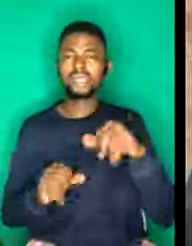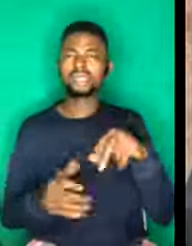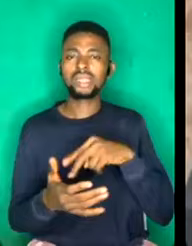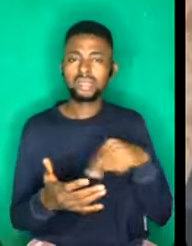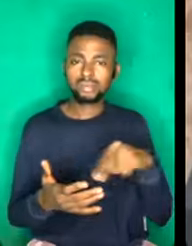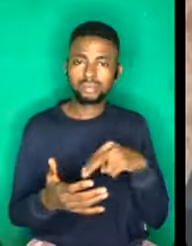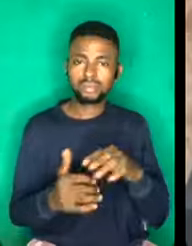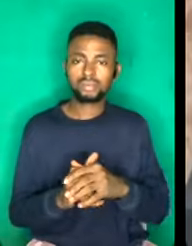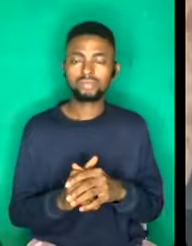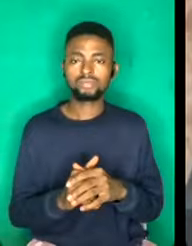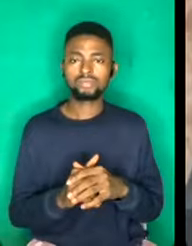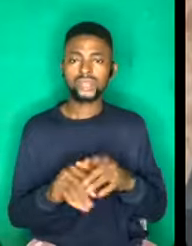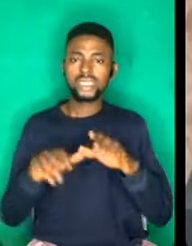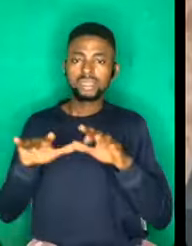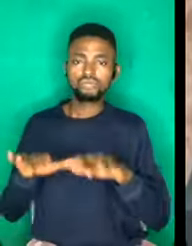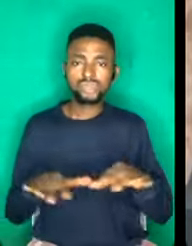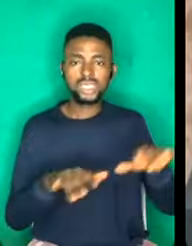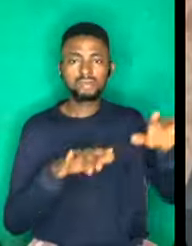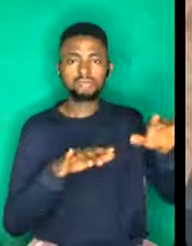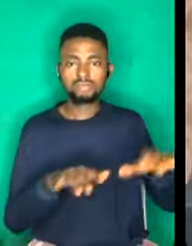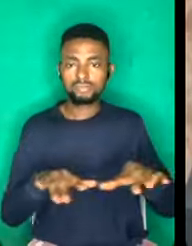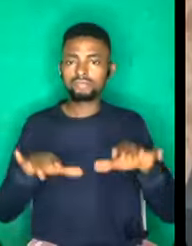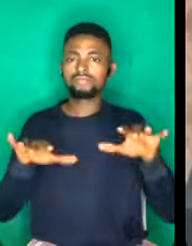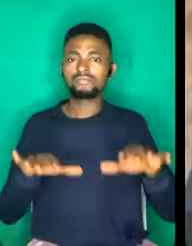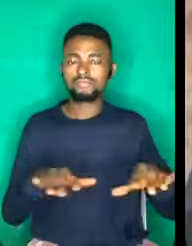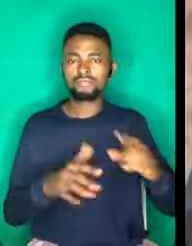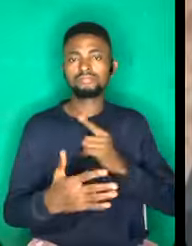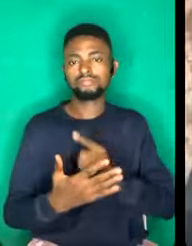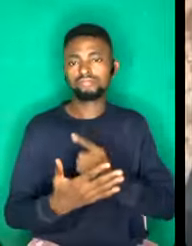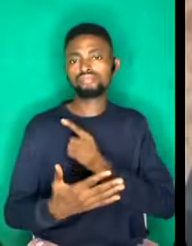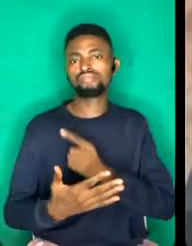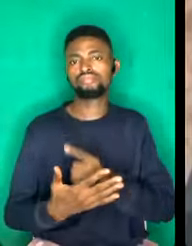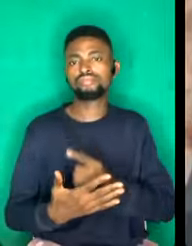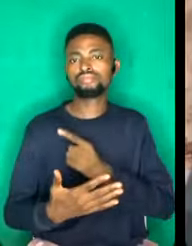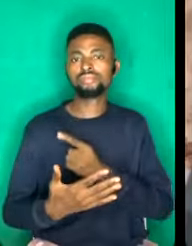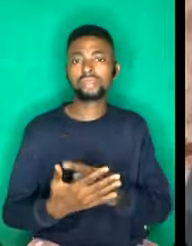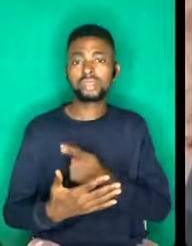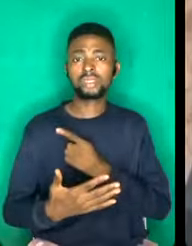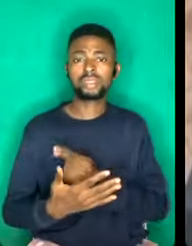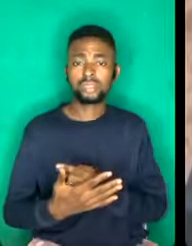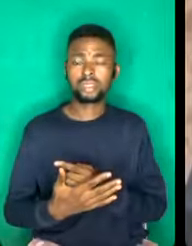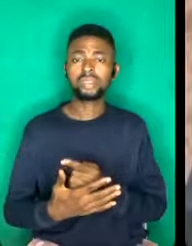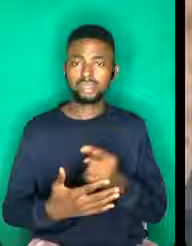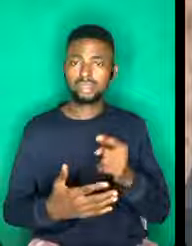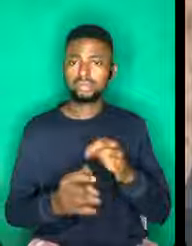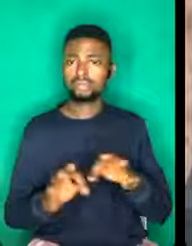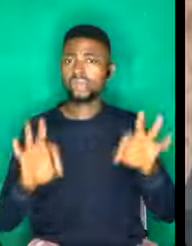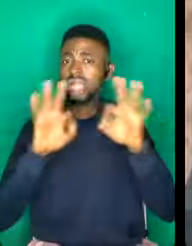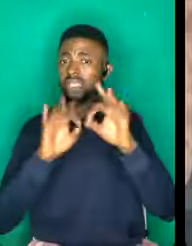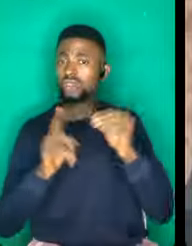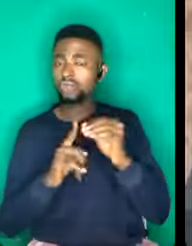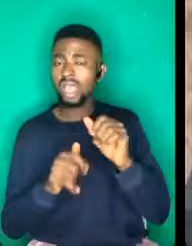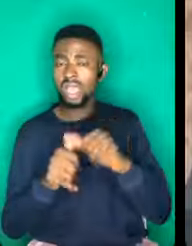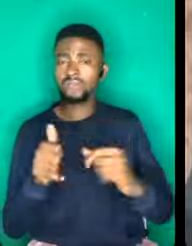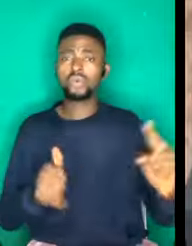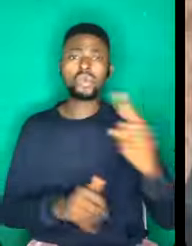also is innate, so everyone has that rhythm. However, of course, we have some, we call